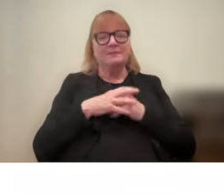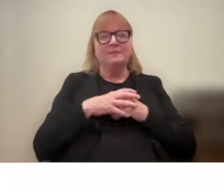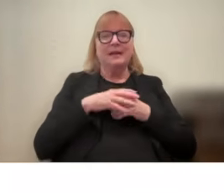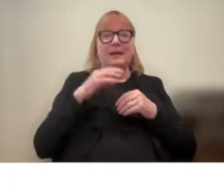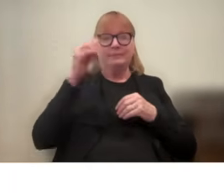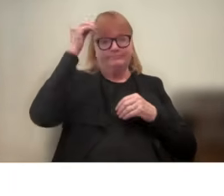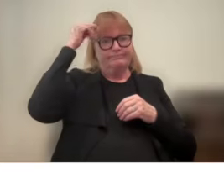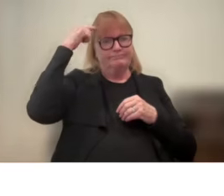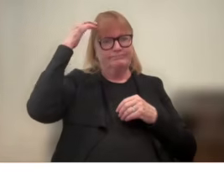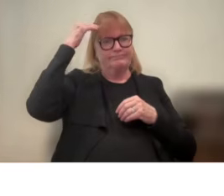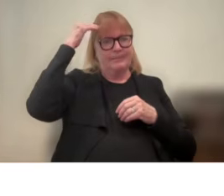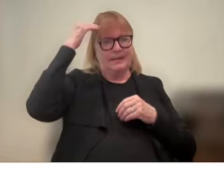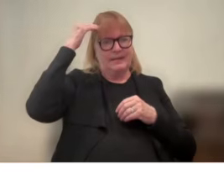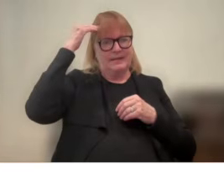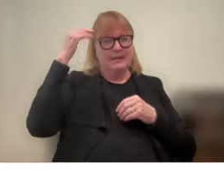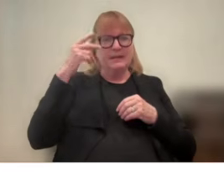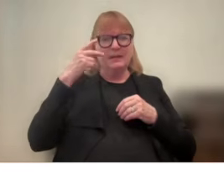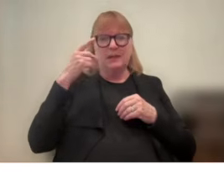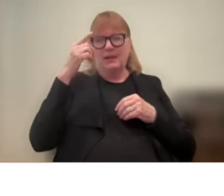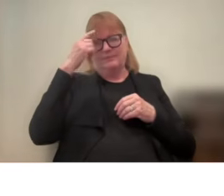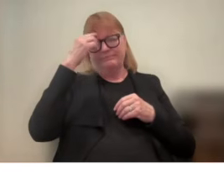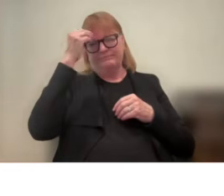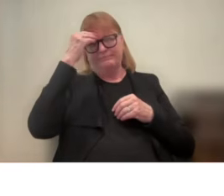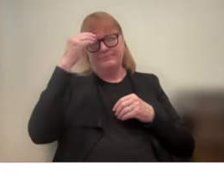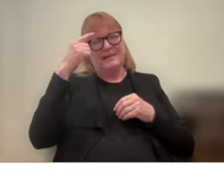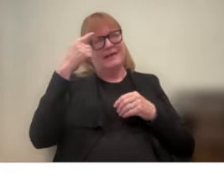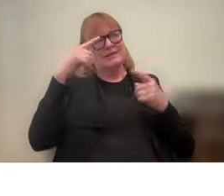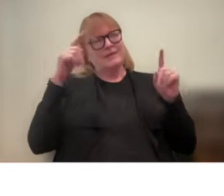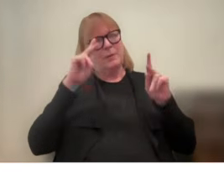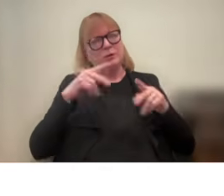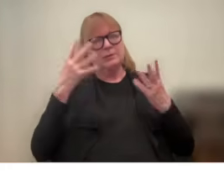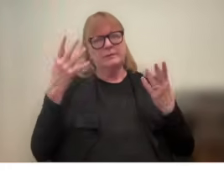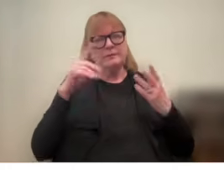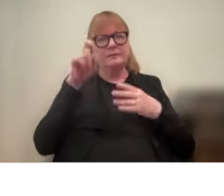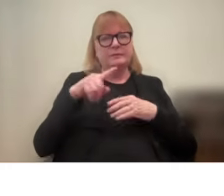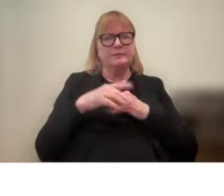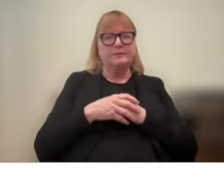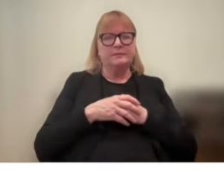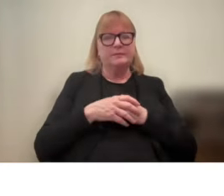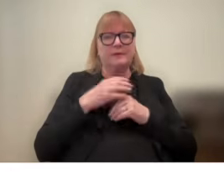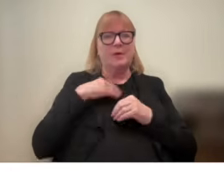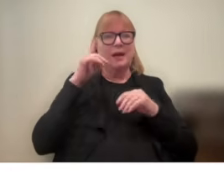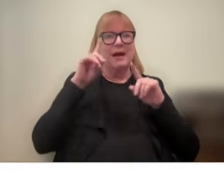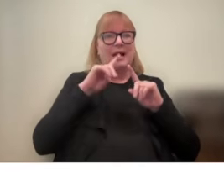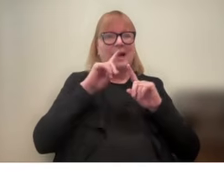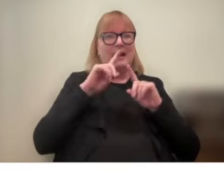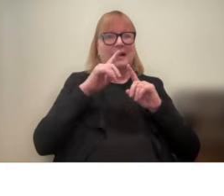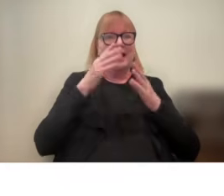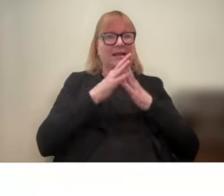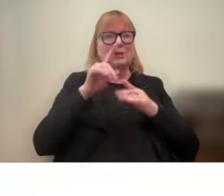in your mind, what do you see when you look or think of a successful person? And I'll ask you to respond in the